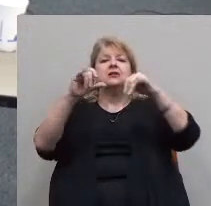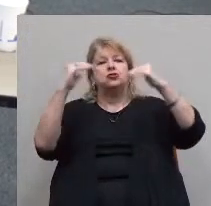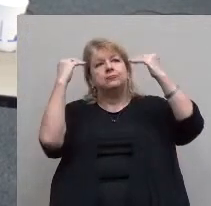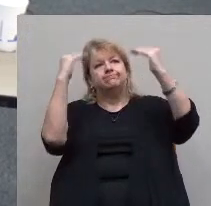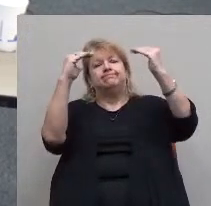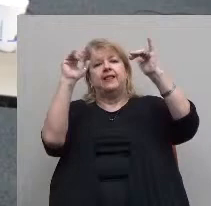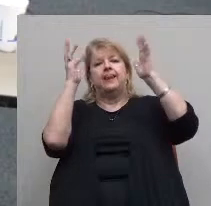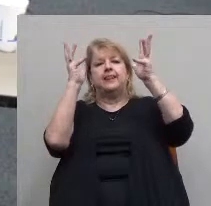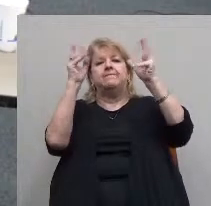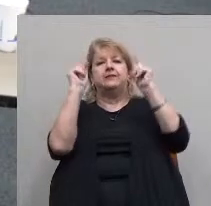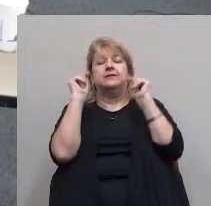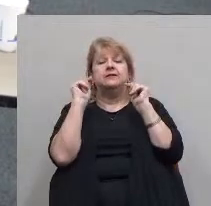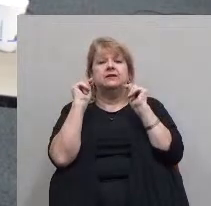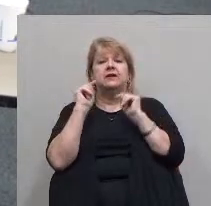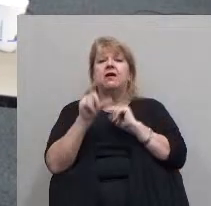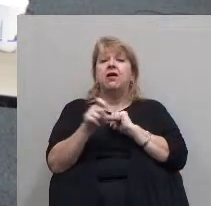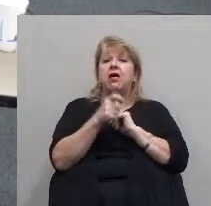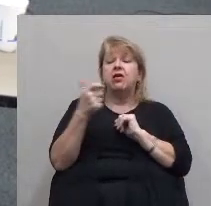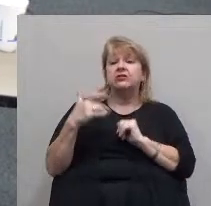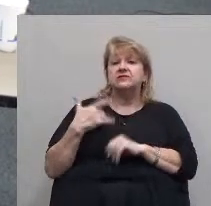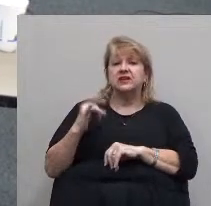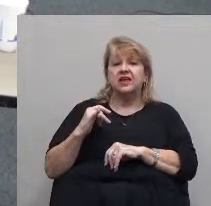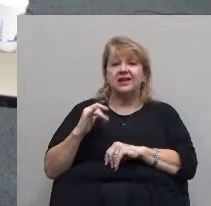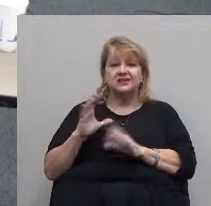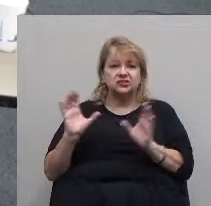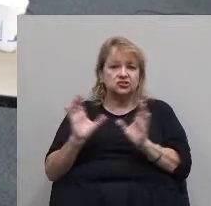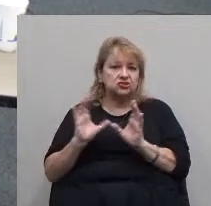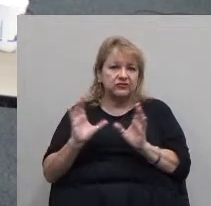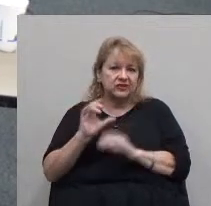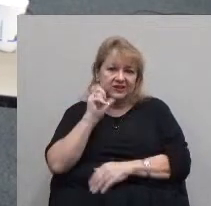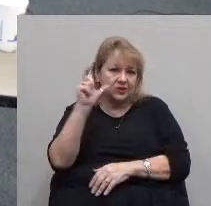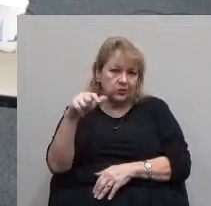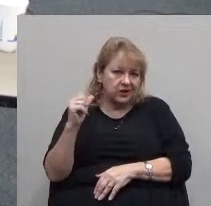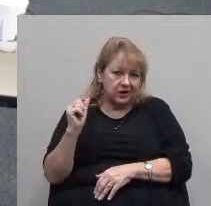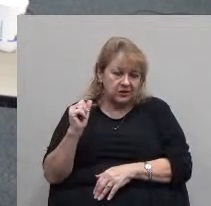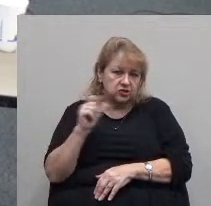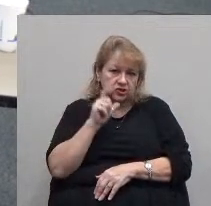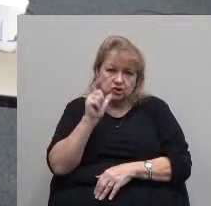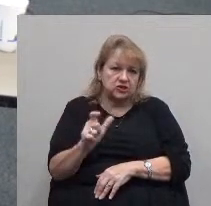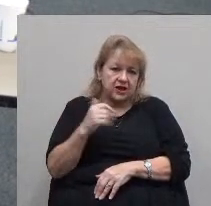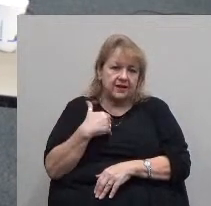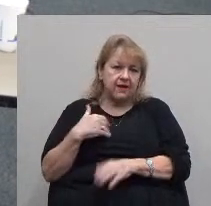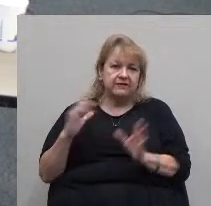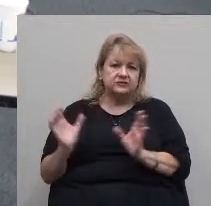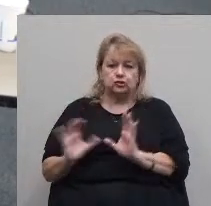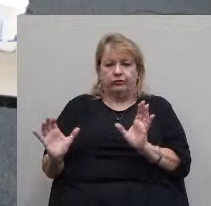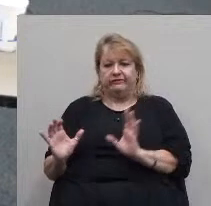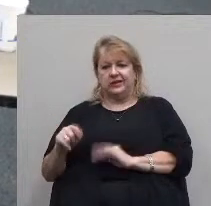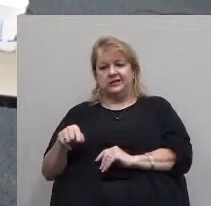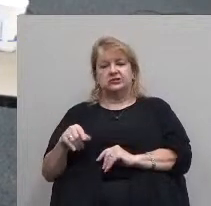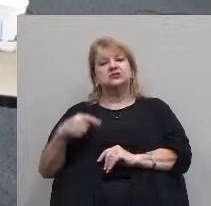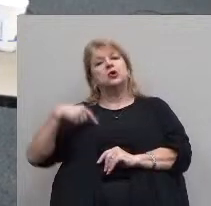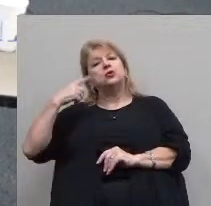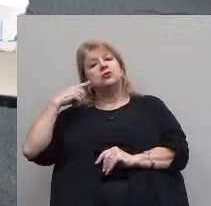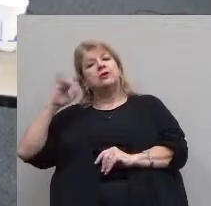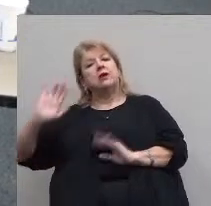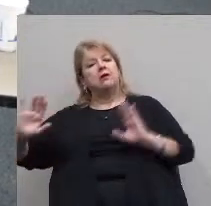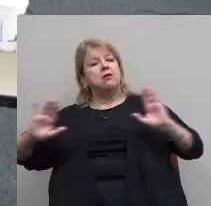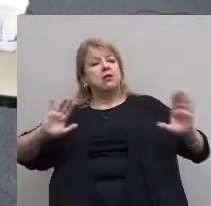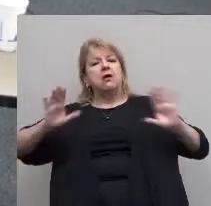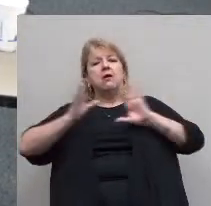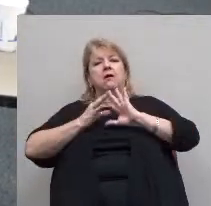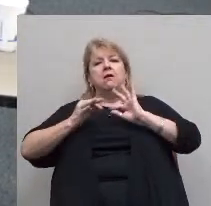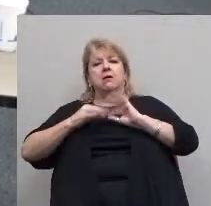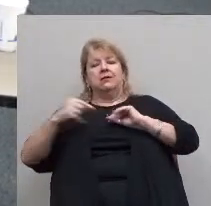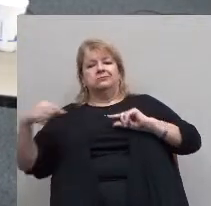other legislators that believe that certification should not exist at all. So, you hear both sides of that